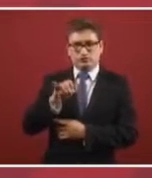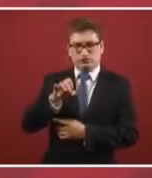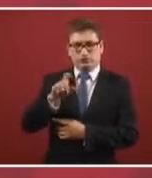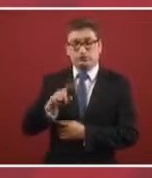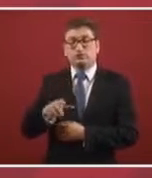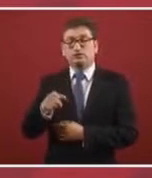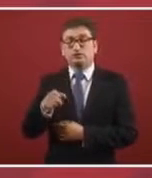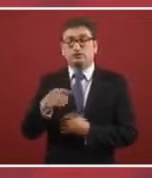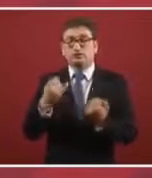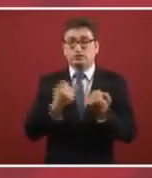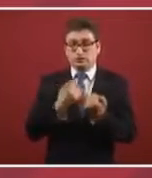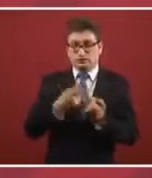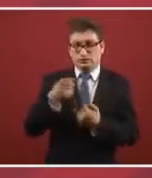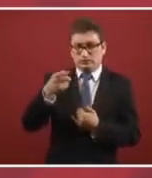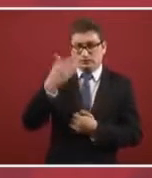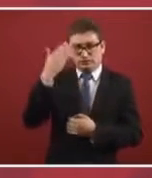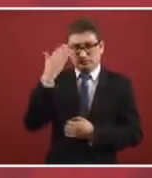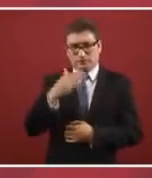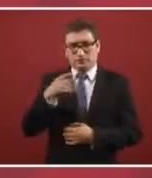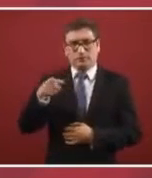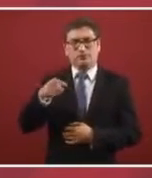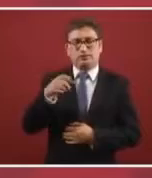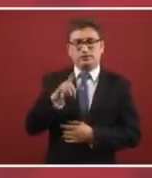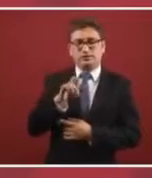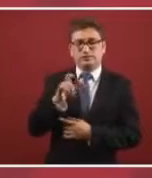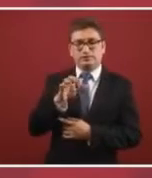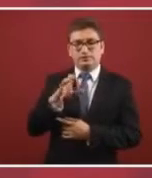course Lázaro Cárdenas.